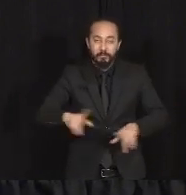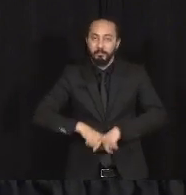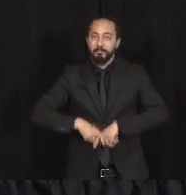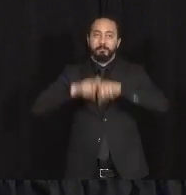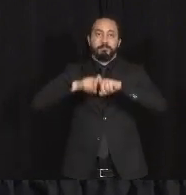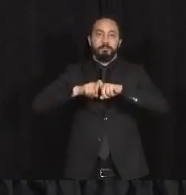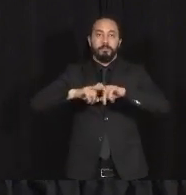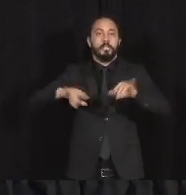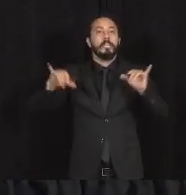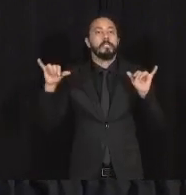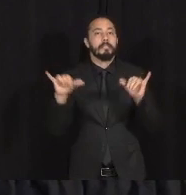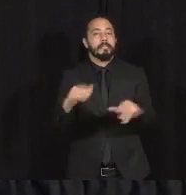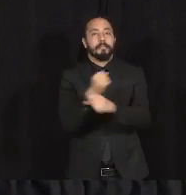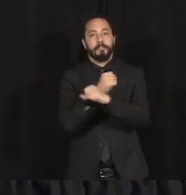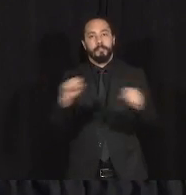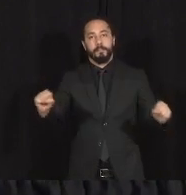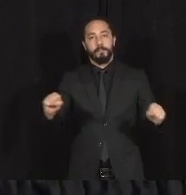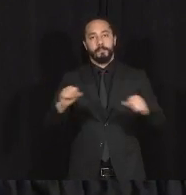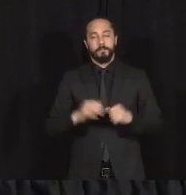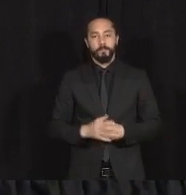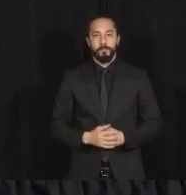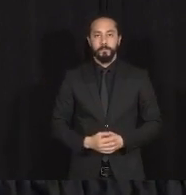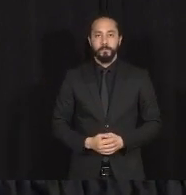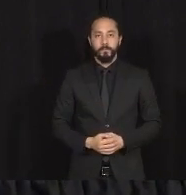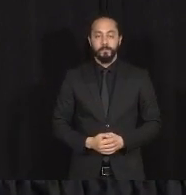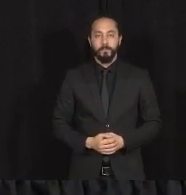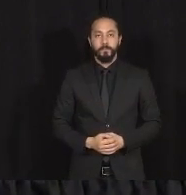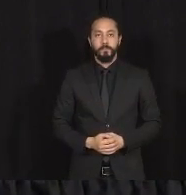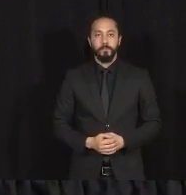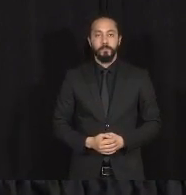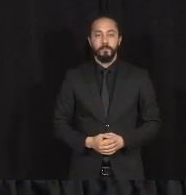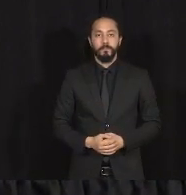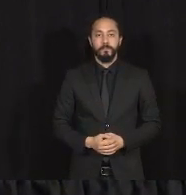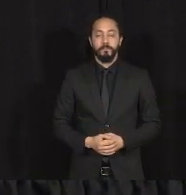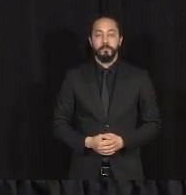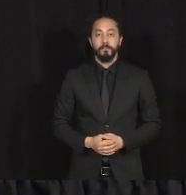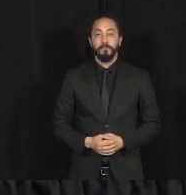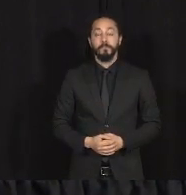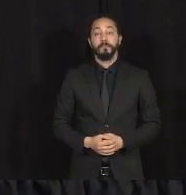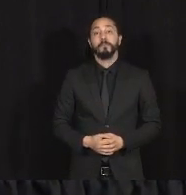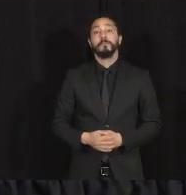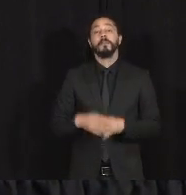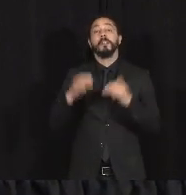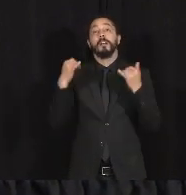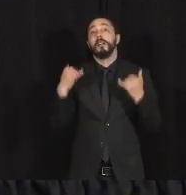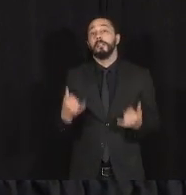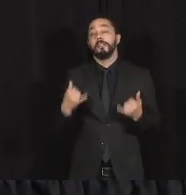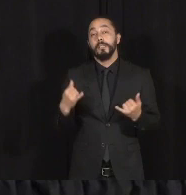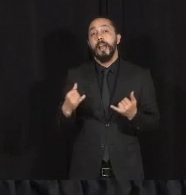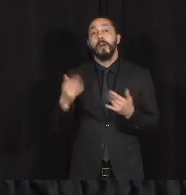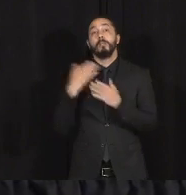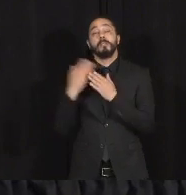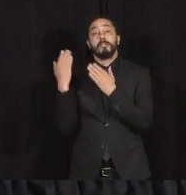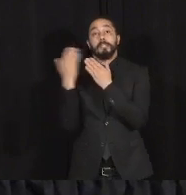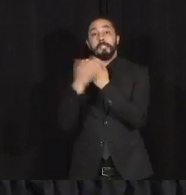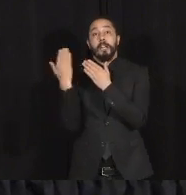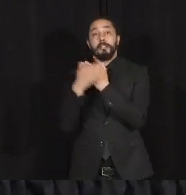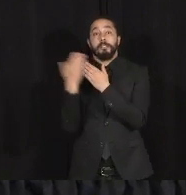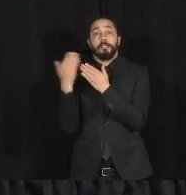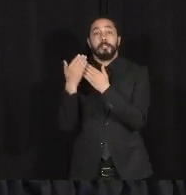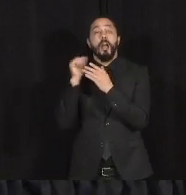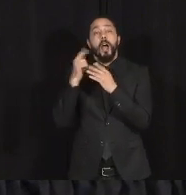For media following along with the slides, I'm now turning to slide 4.